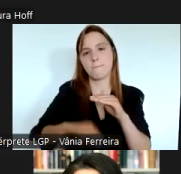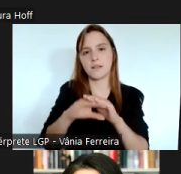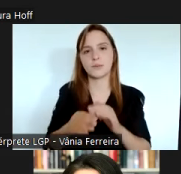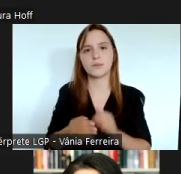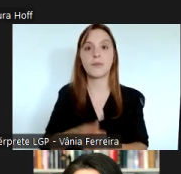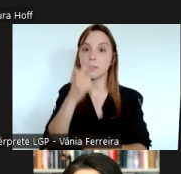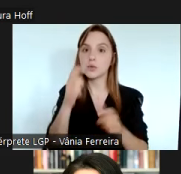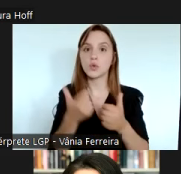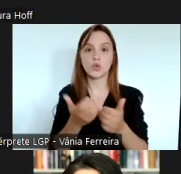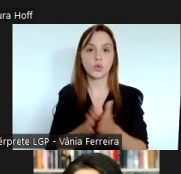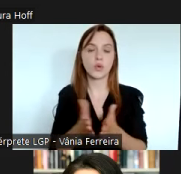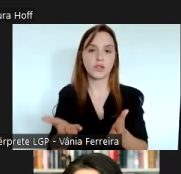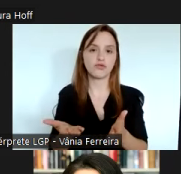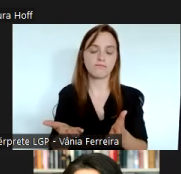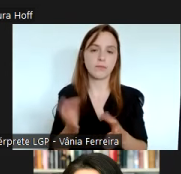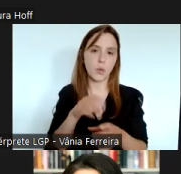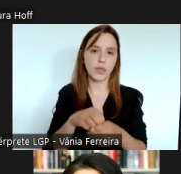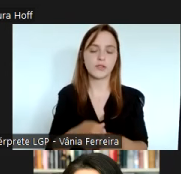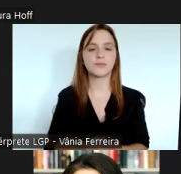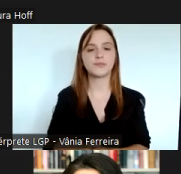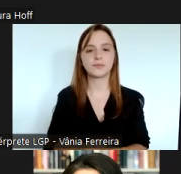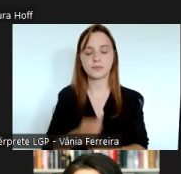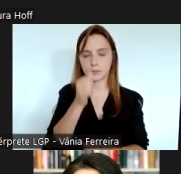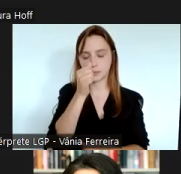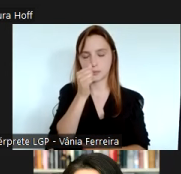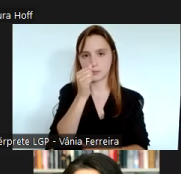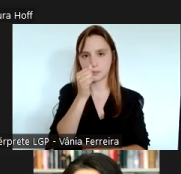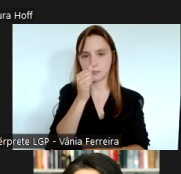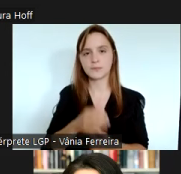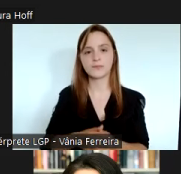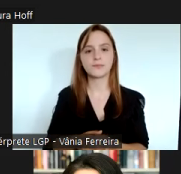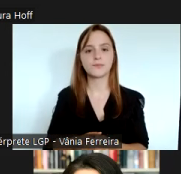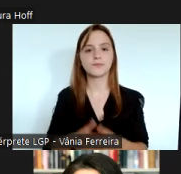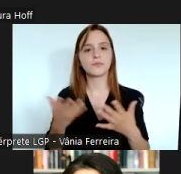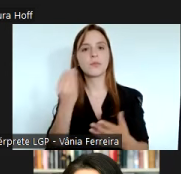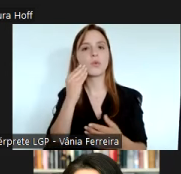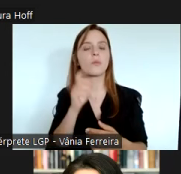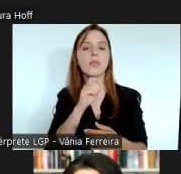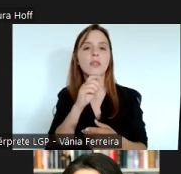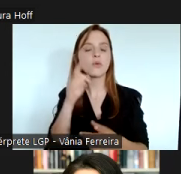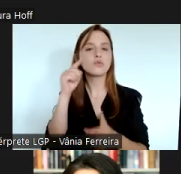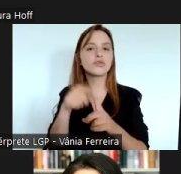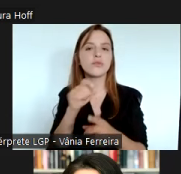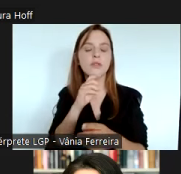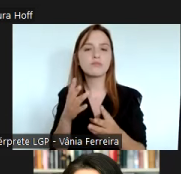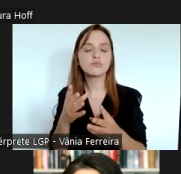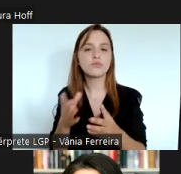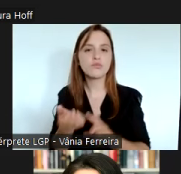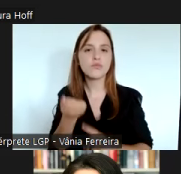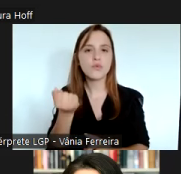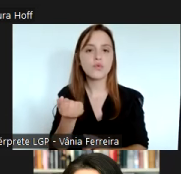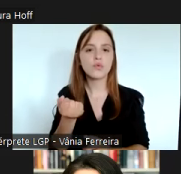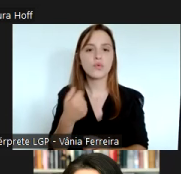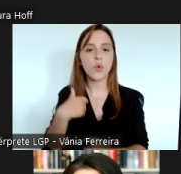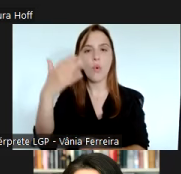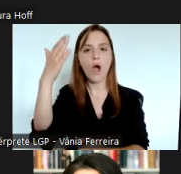is affected. So in order to reach the goal of justice and peace all over the world, I think